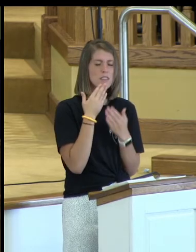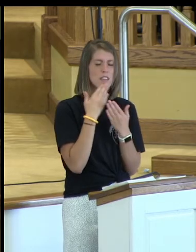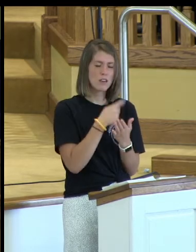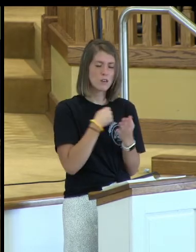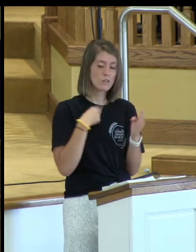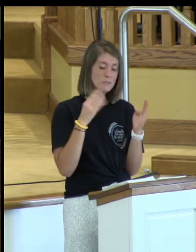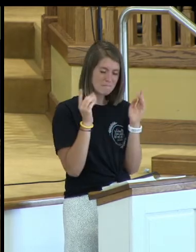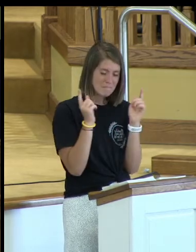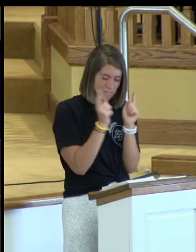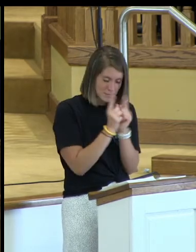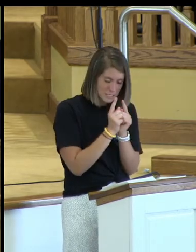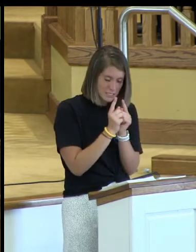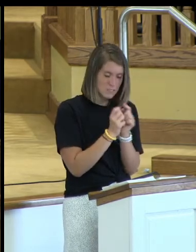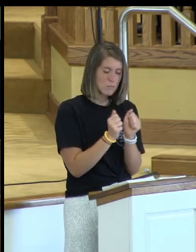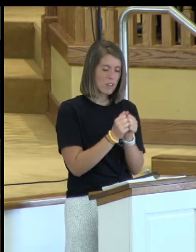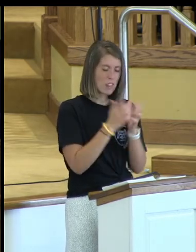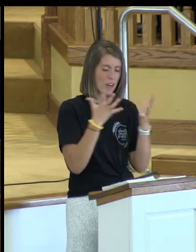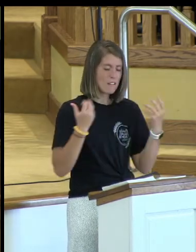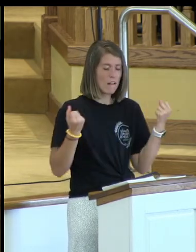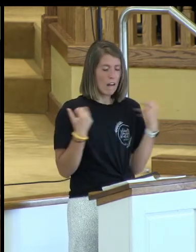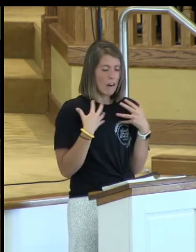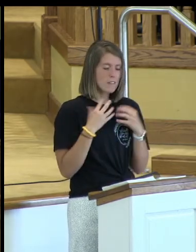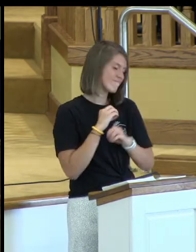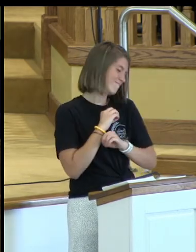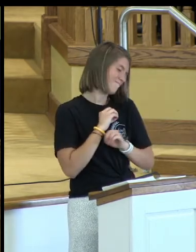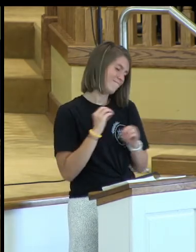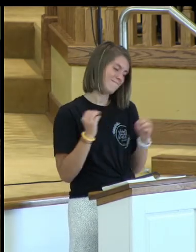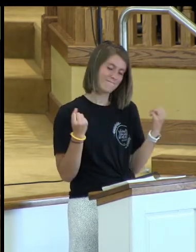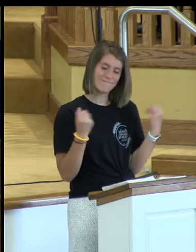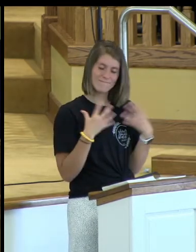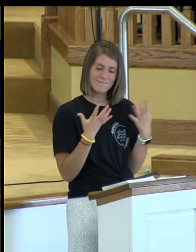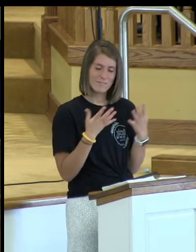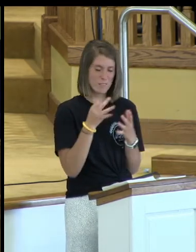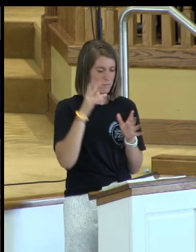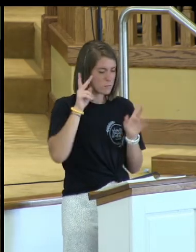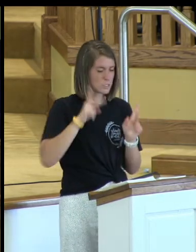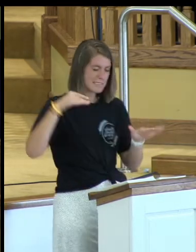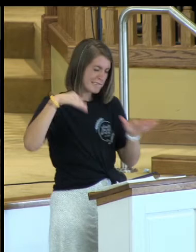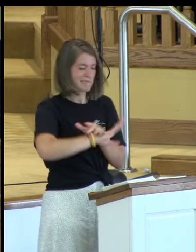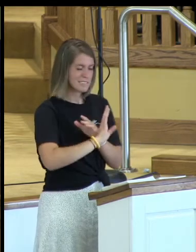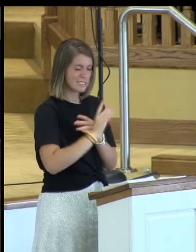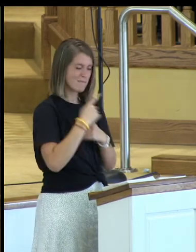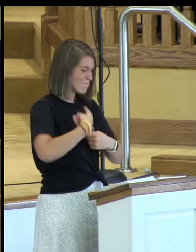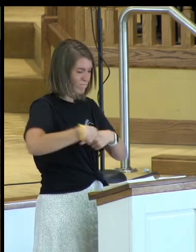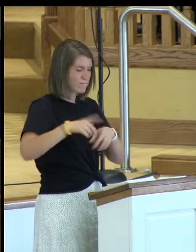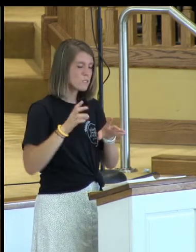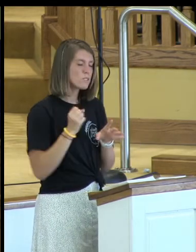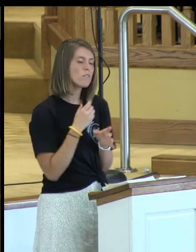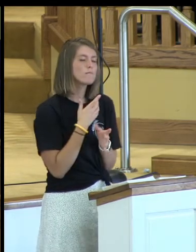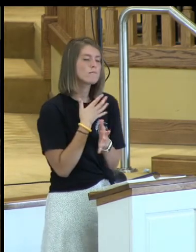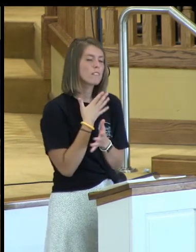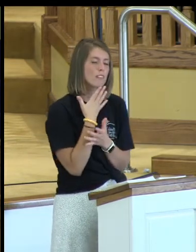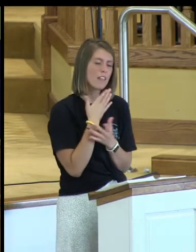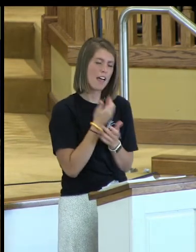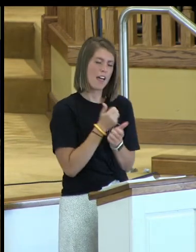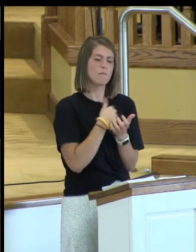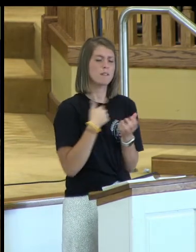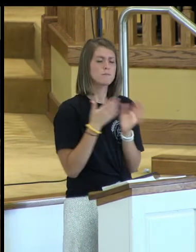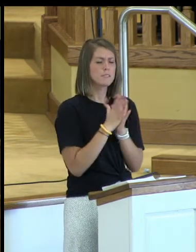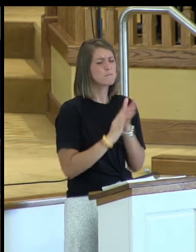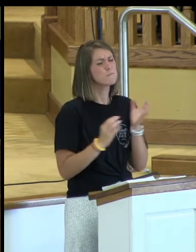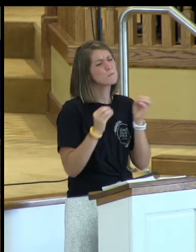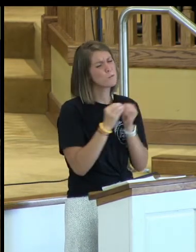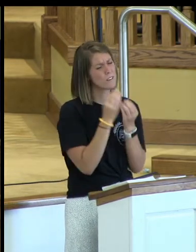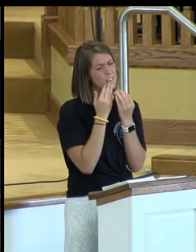we can meet without any fear of someone coming in and breaking up the meeting. Lord, I ask you'd help us to be more grateful, more